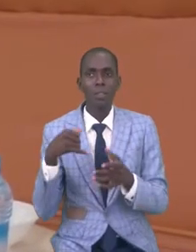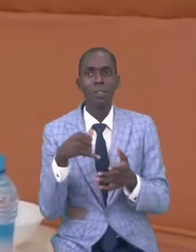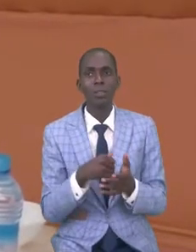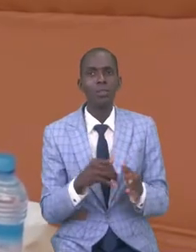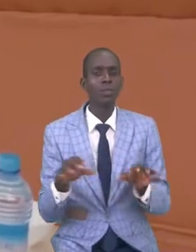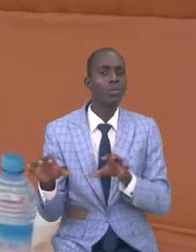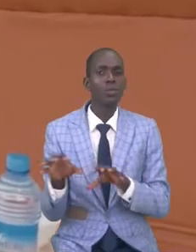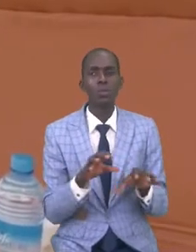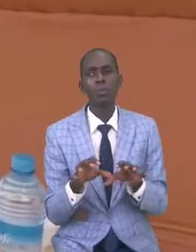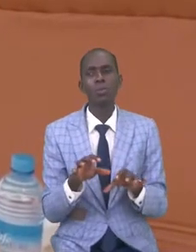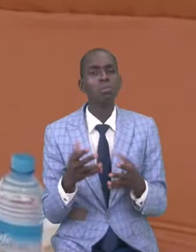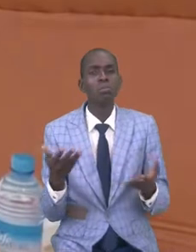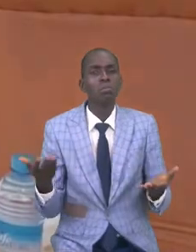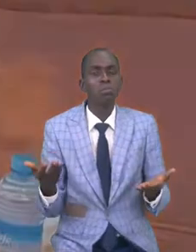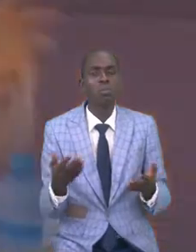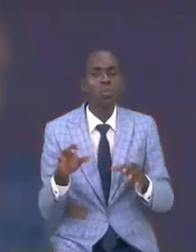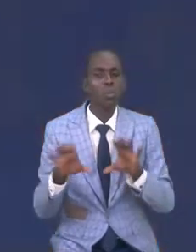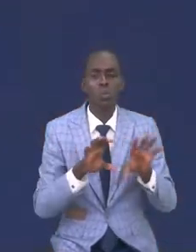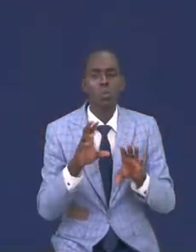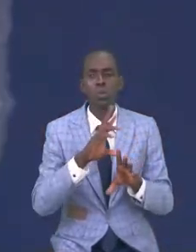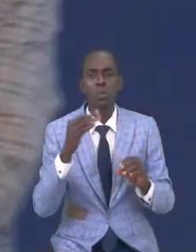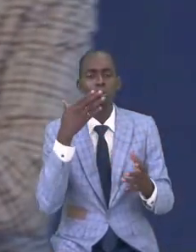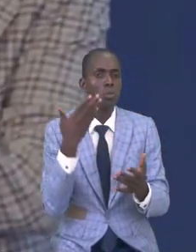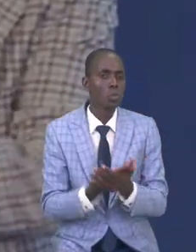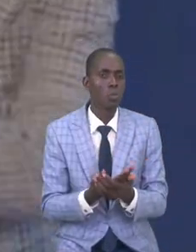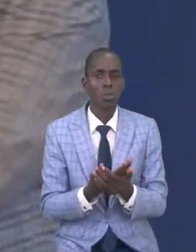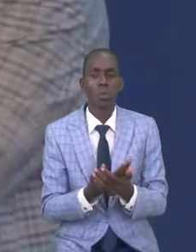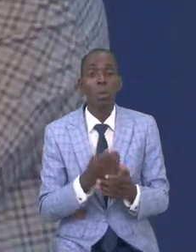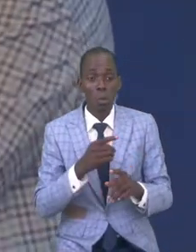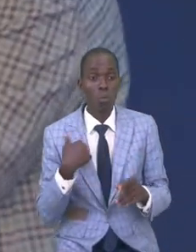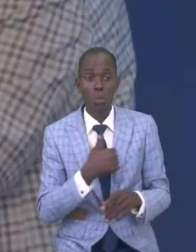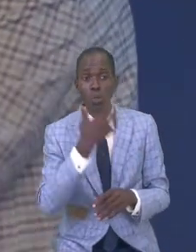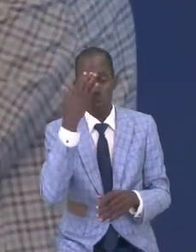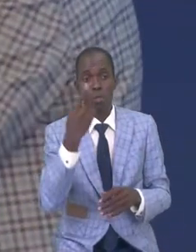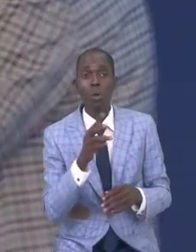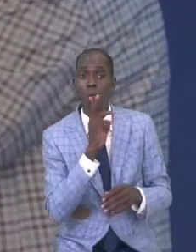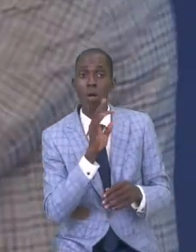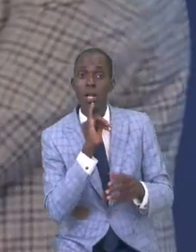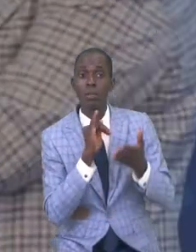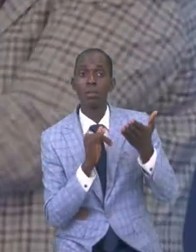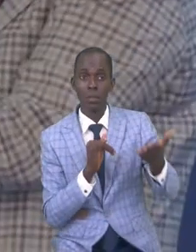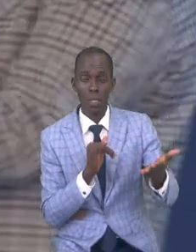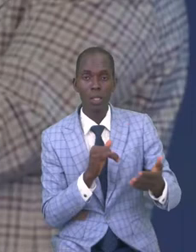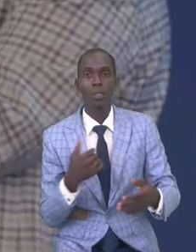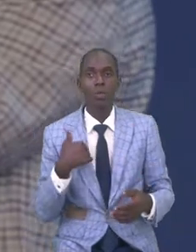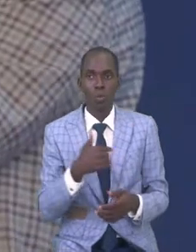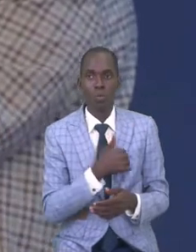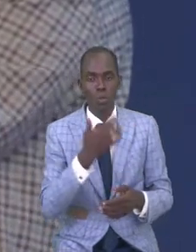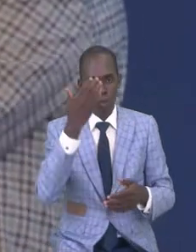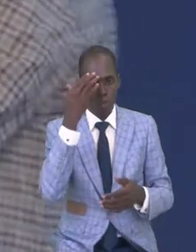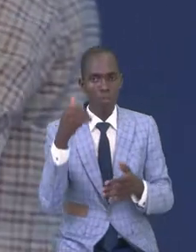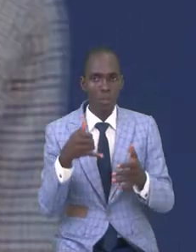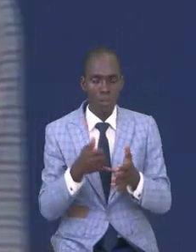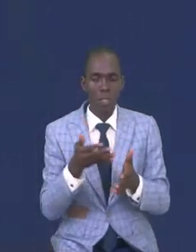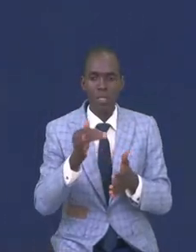you personally no good, although we know it's there. We have to channel, and we have to create a